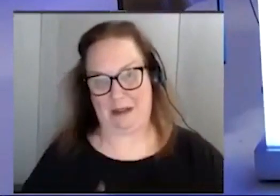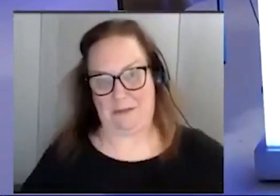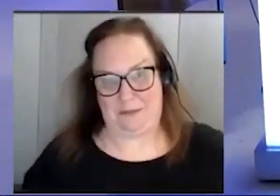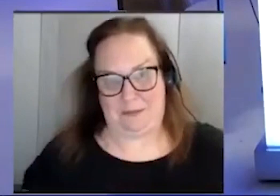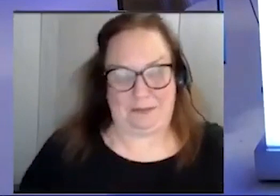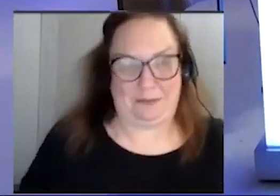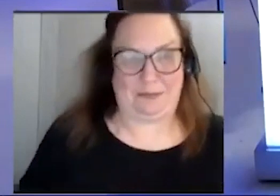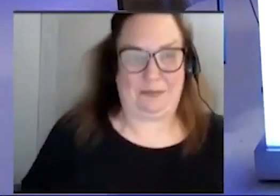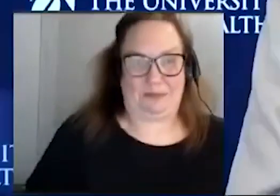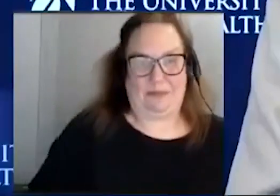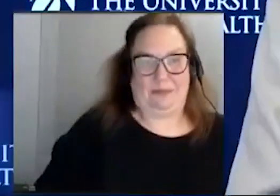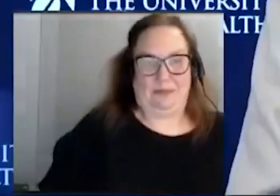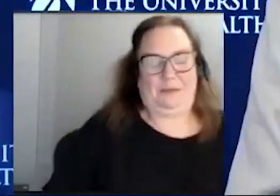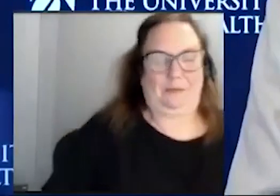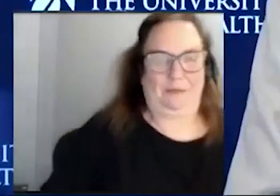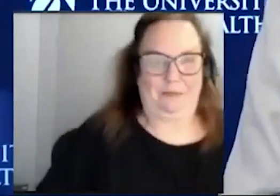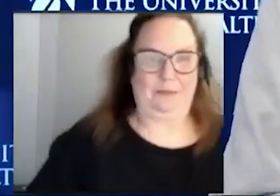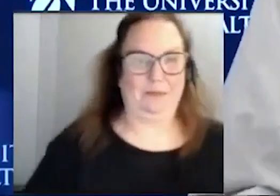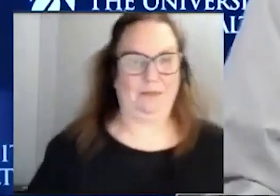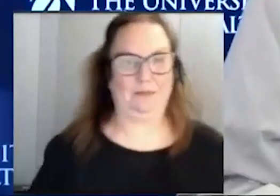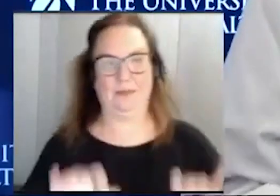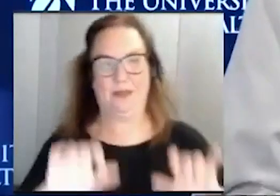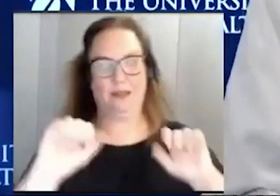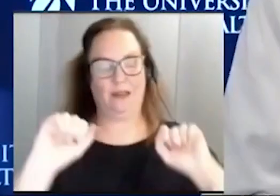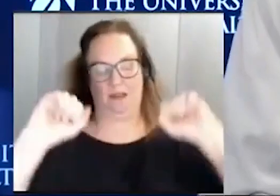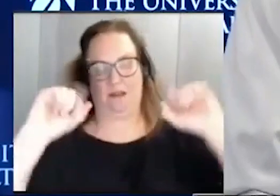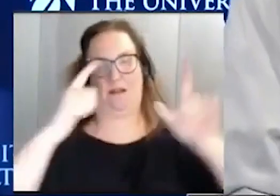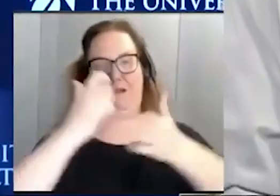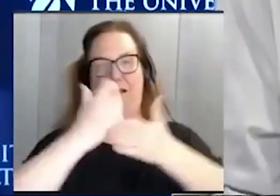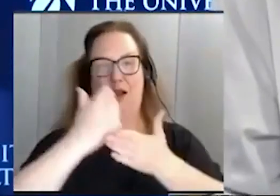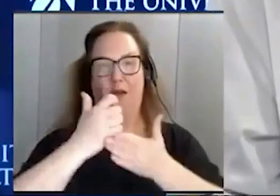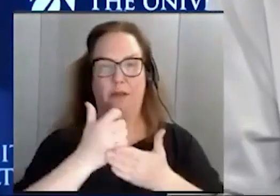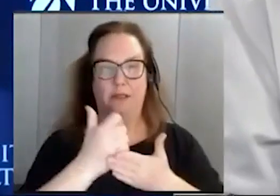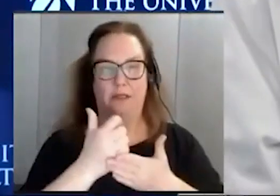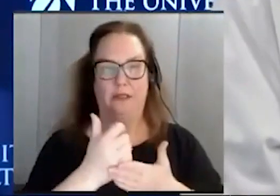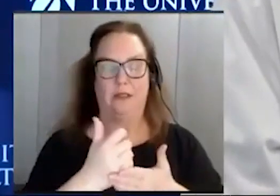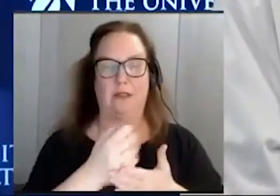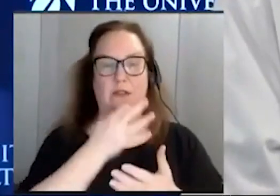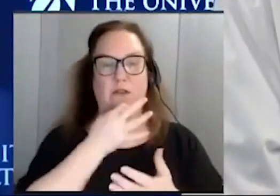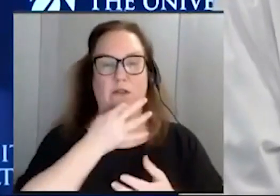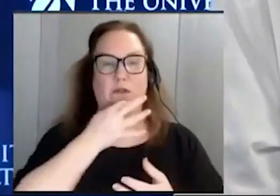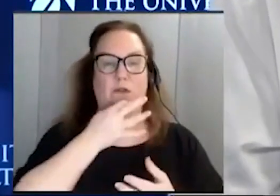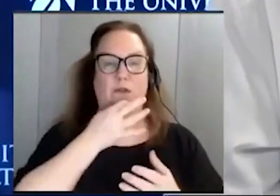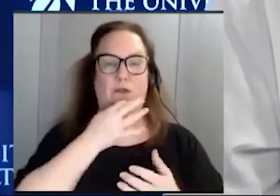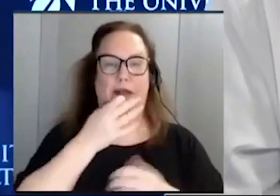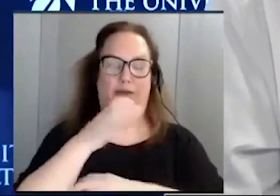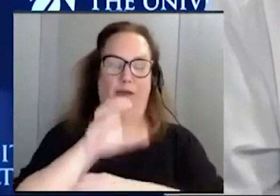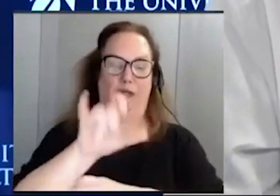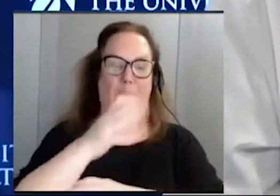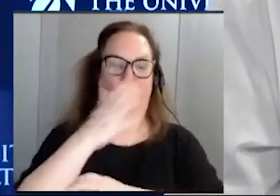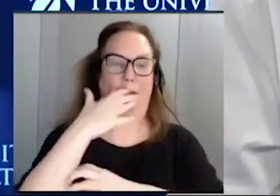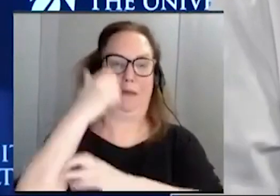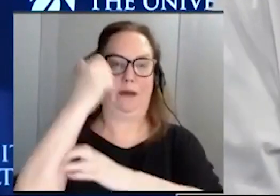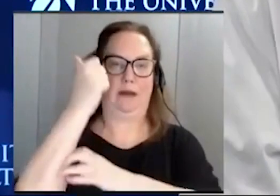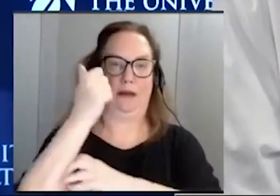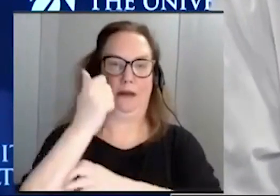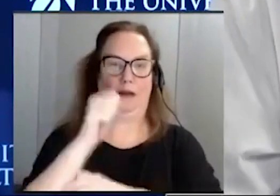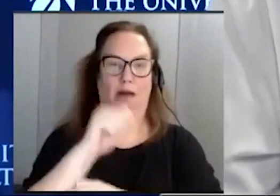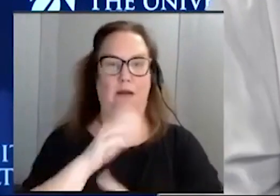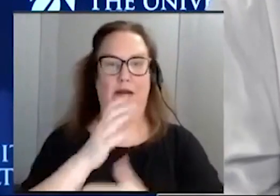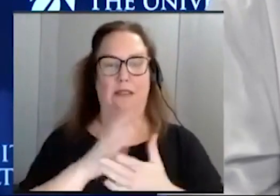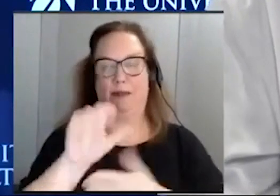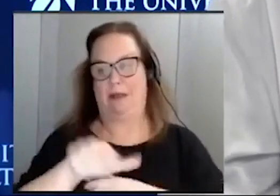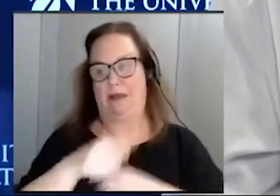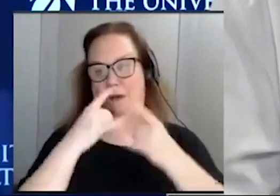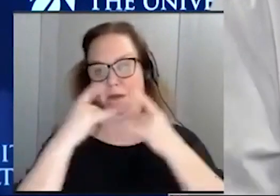bit helps, right? Every bit helps, and I think the sooner they enforce that, the better, with the understanding that this may not be real, like some of the other mask mandates had to